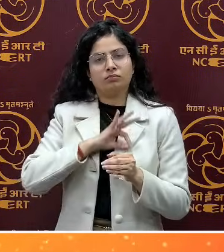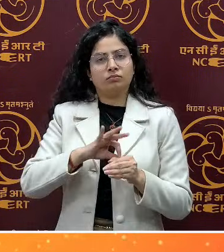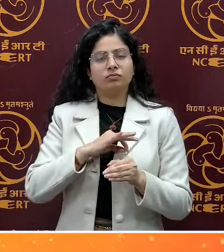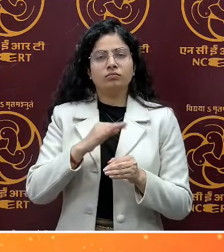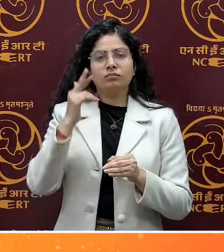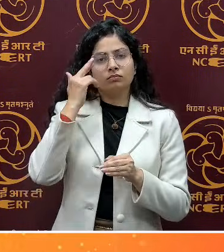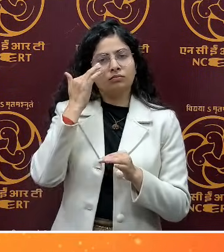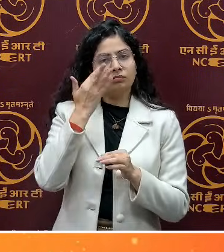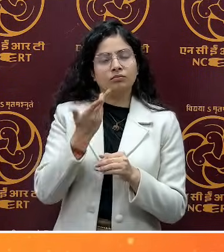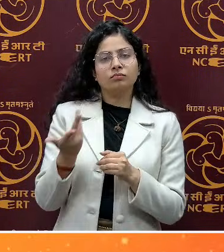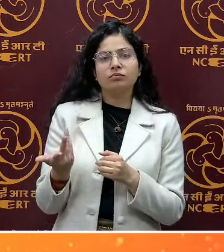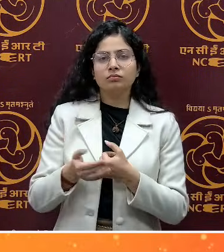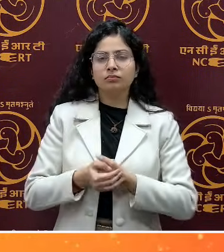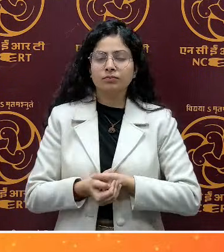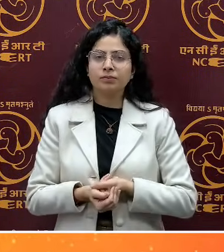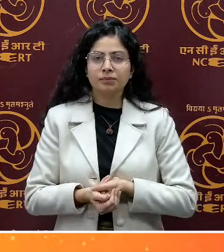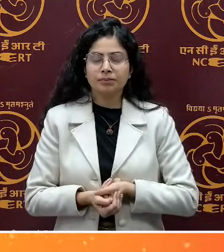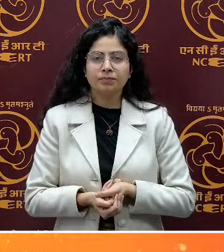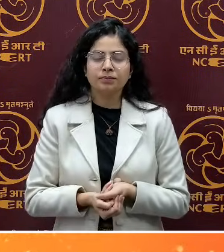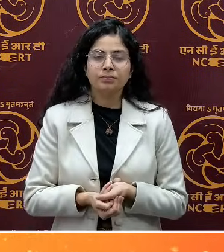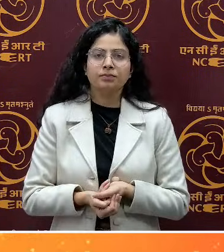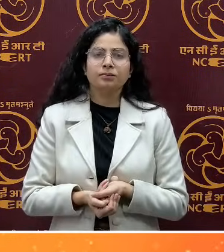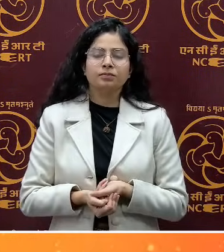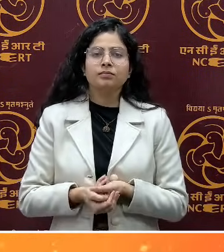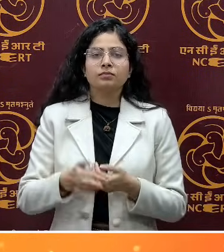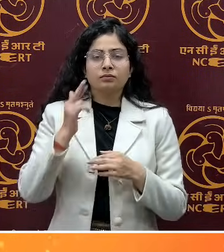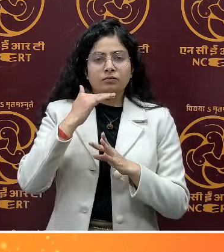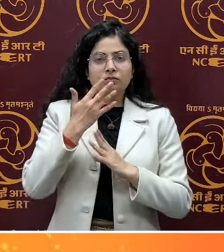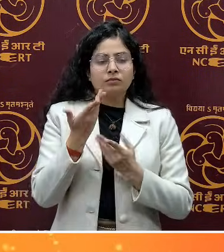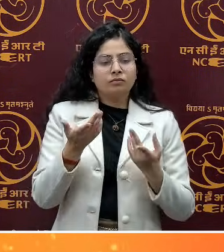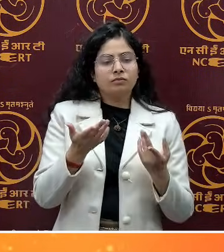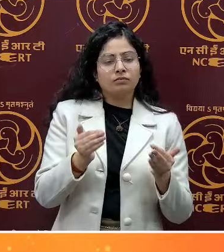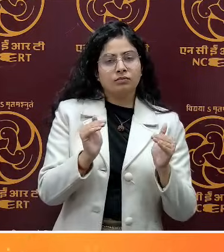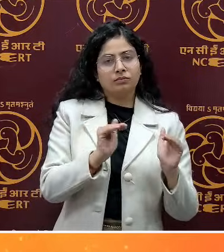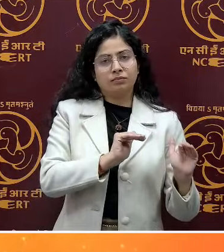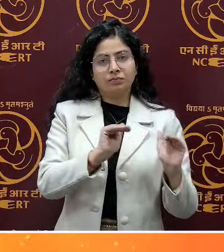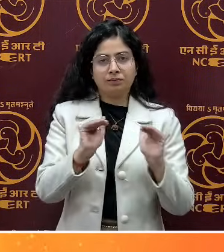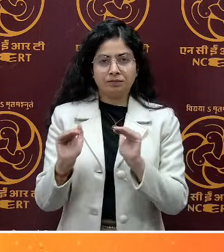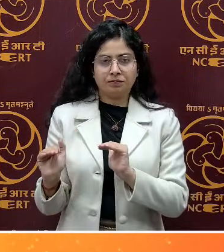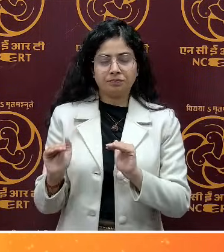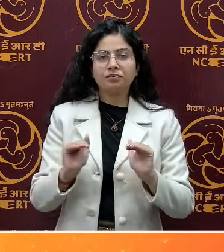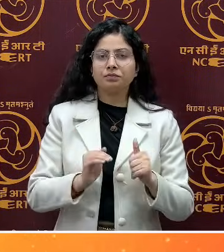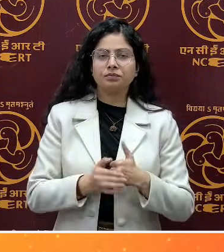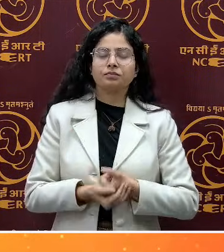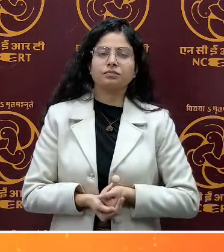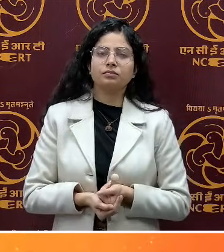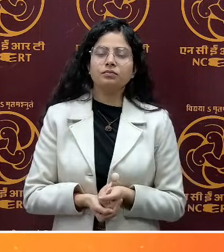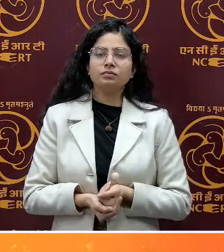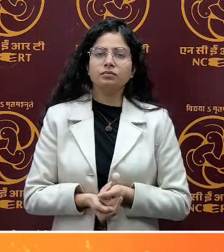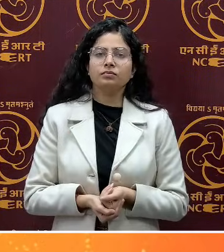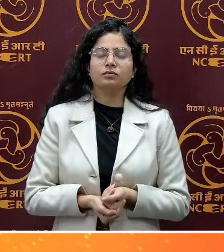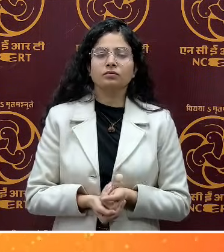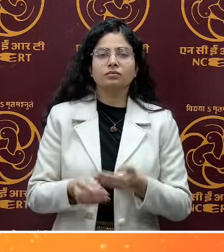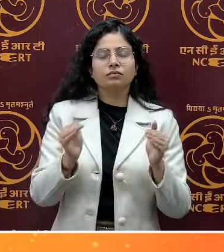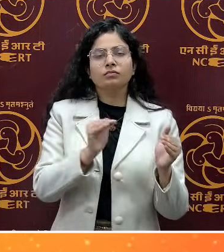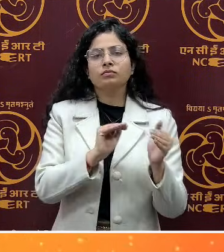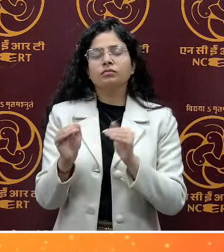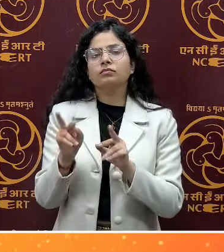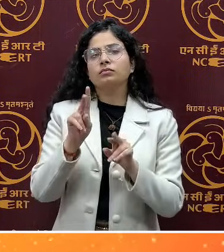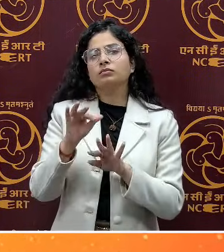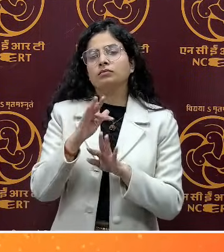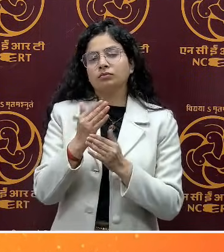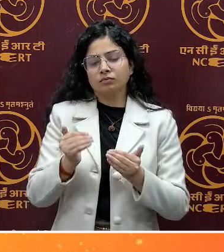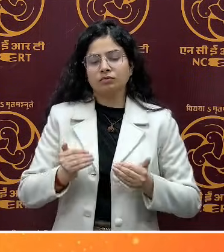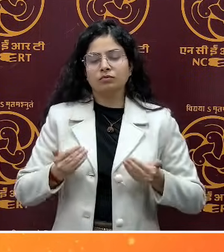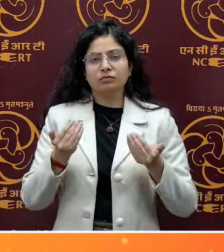us because of the interdependence that they are having, right? Right. So what is that interdependence? We'll